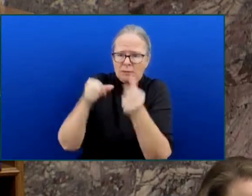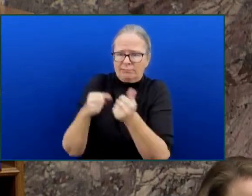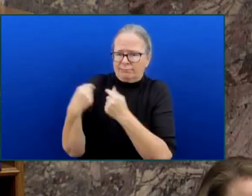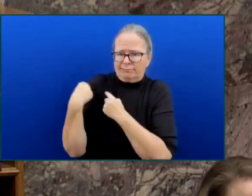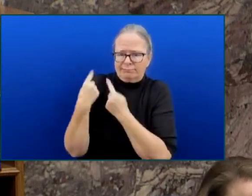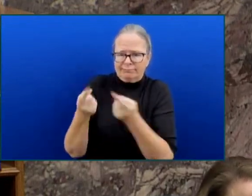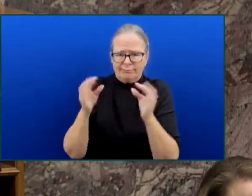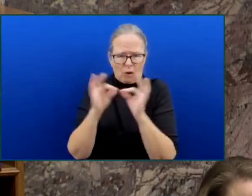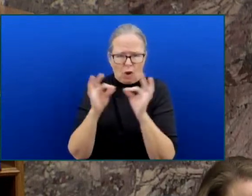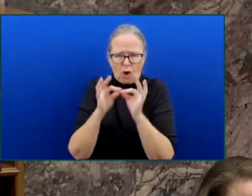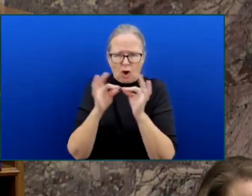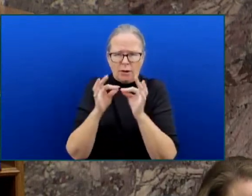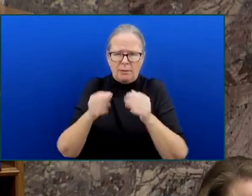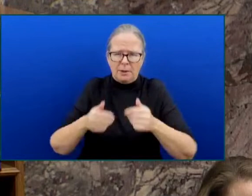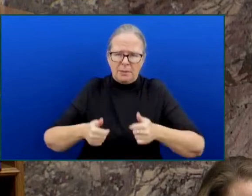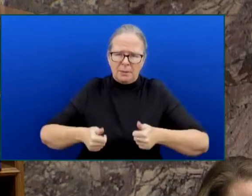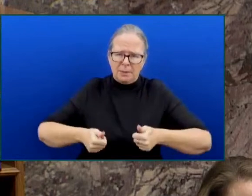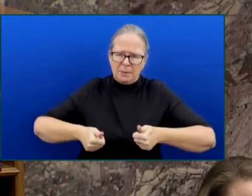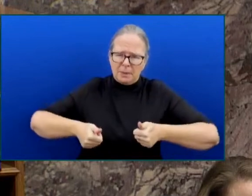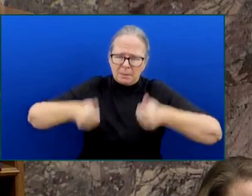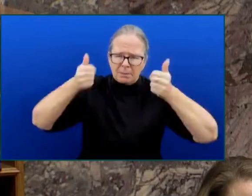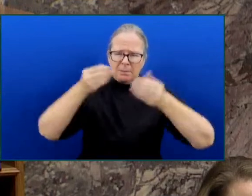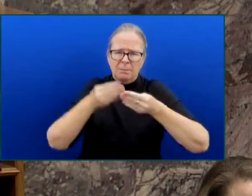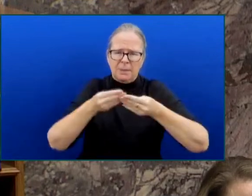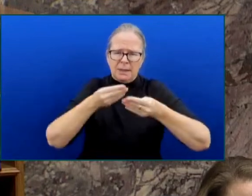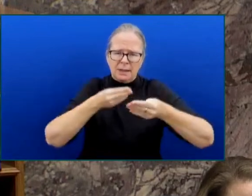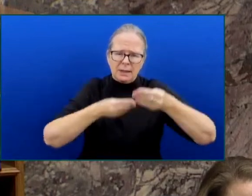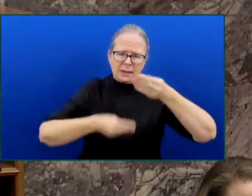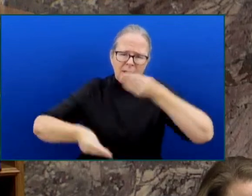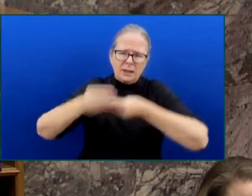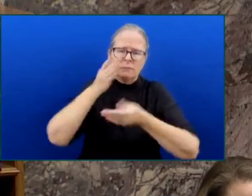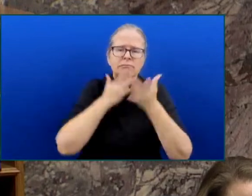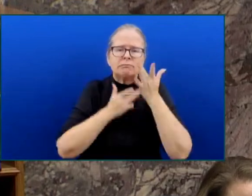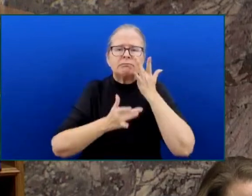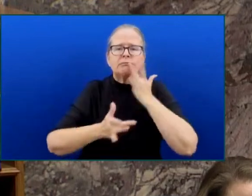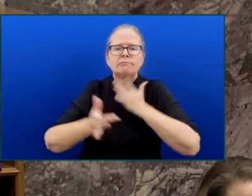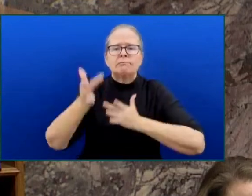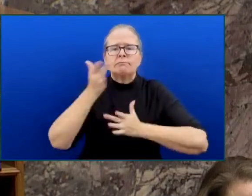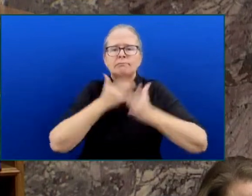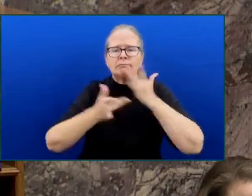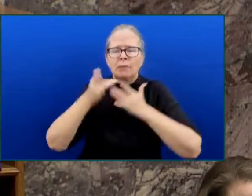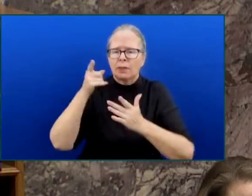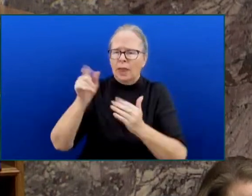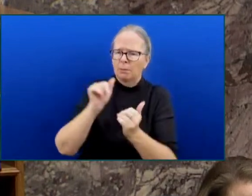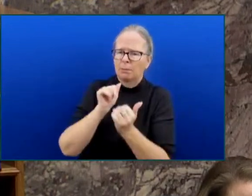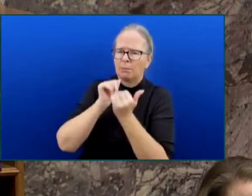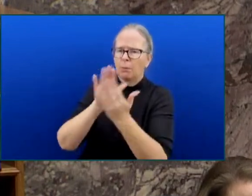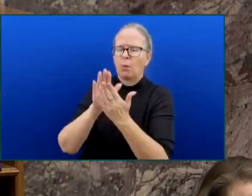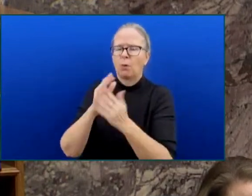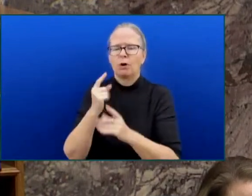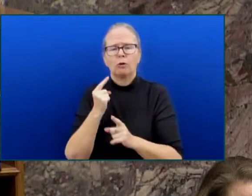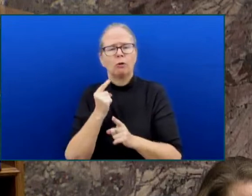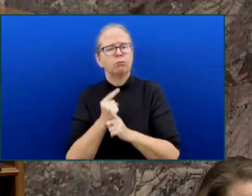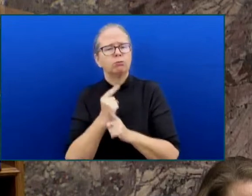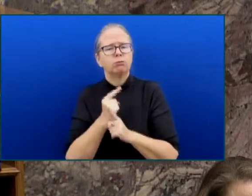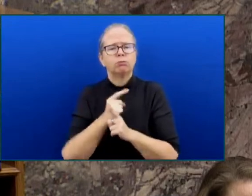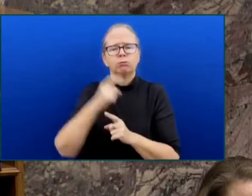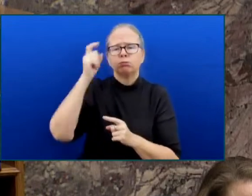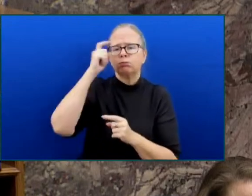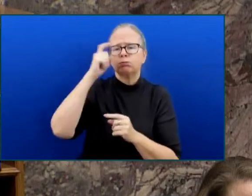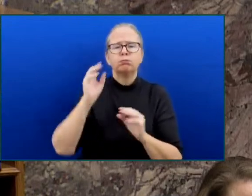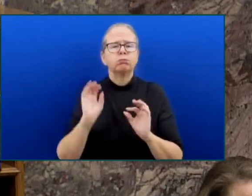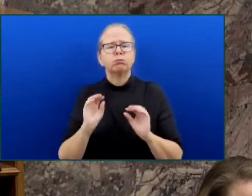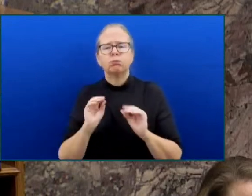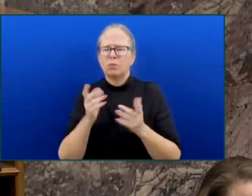rather than adopting sensible, pragmatic solutions, this Premier doubles down on yearly hikes that